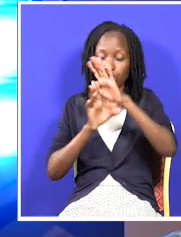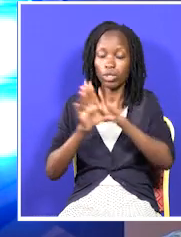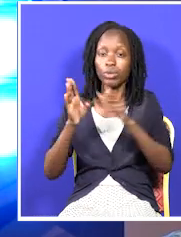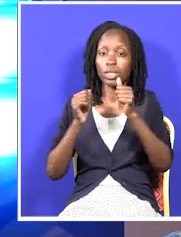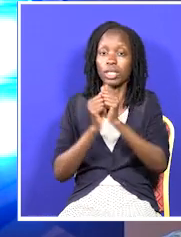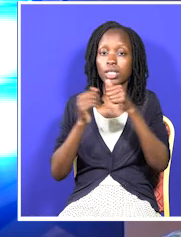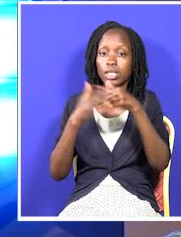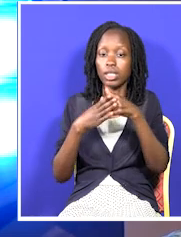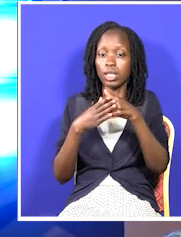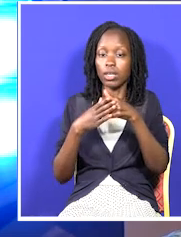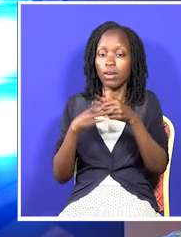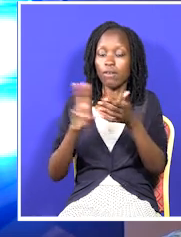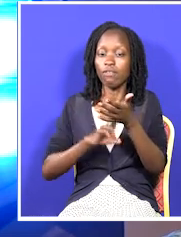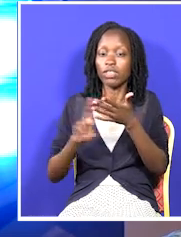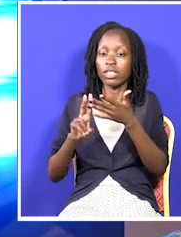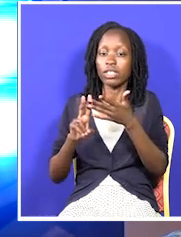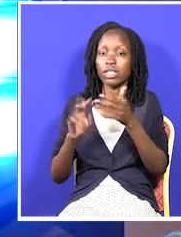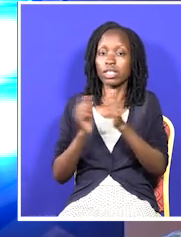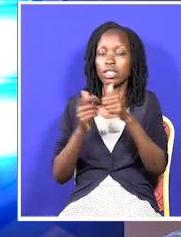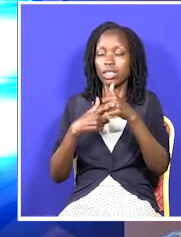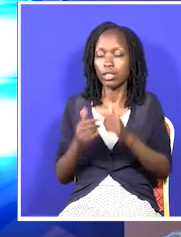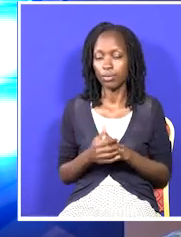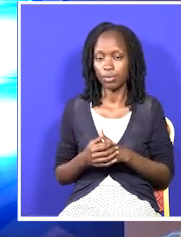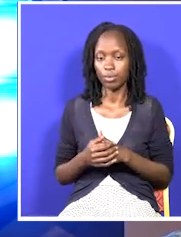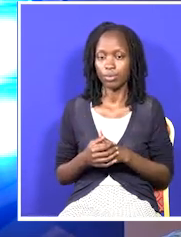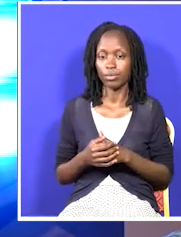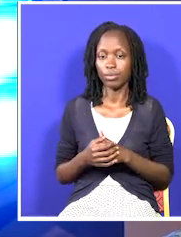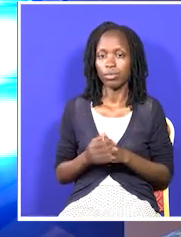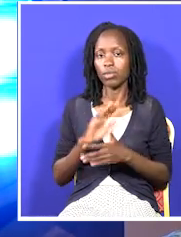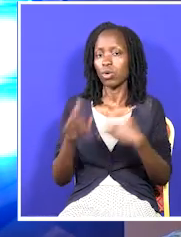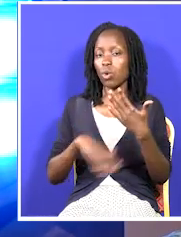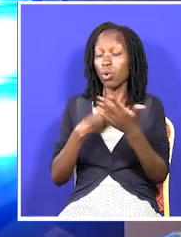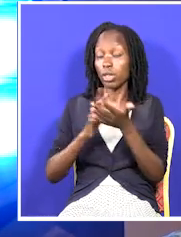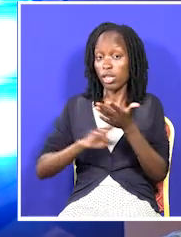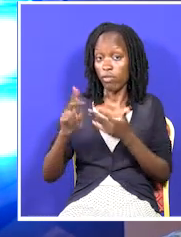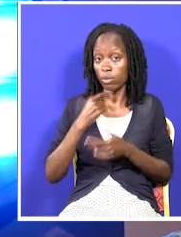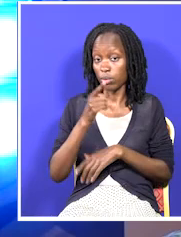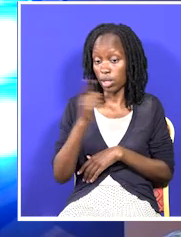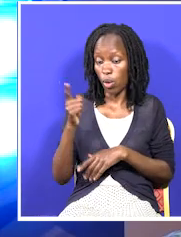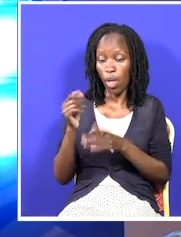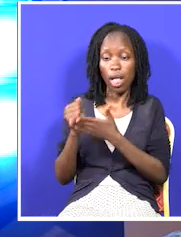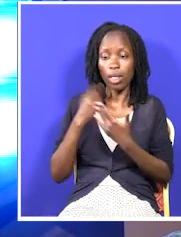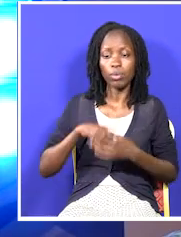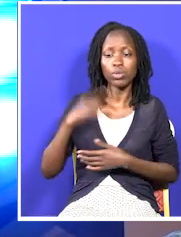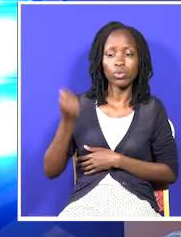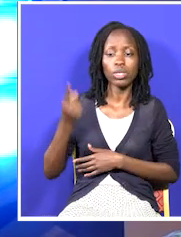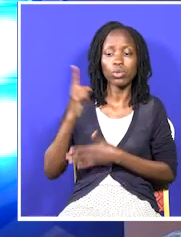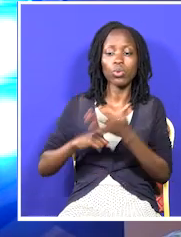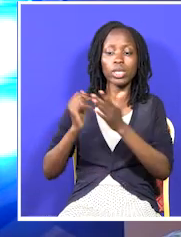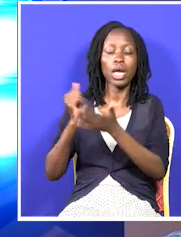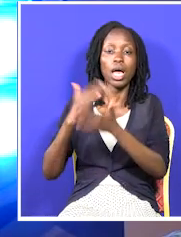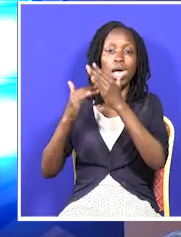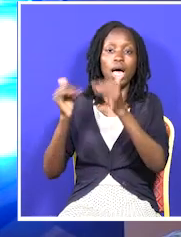chapter 19 and verse 16. All those scriptures help us to understand what will happen in